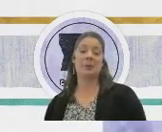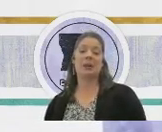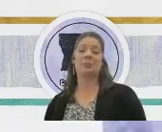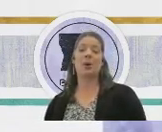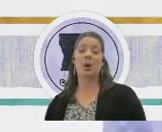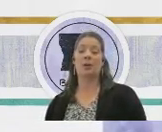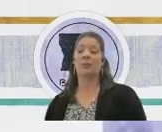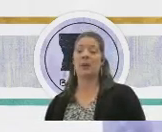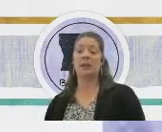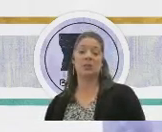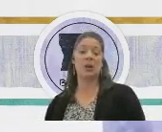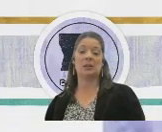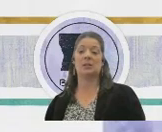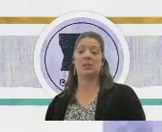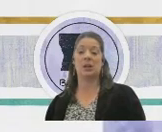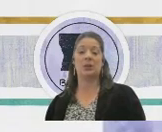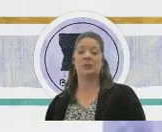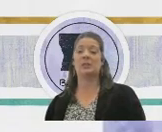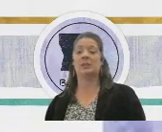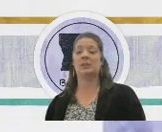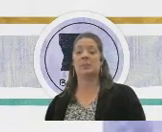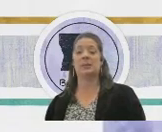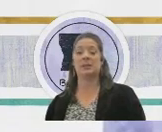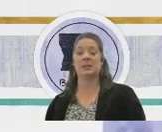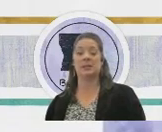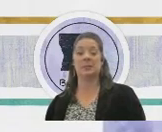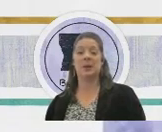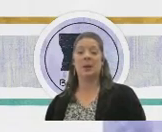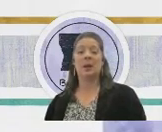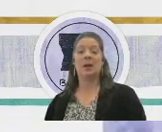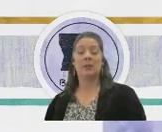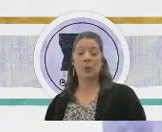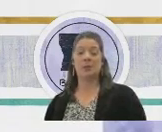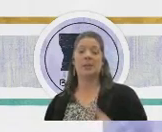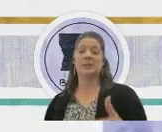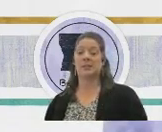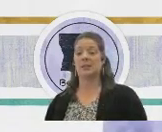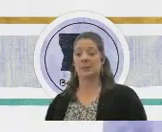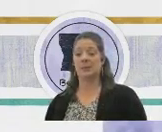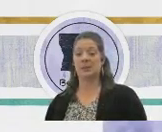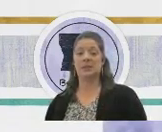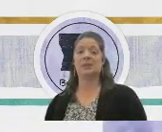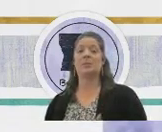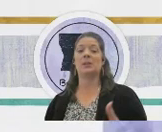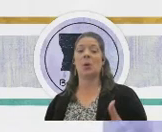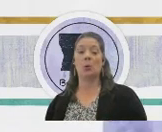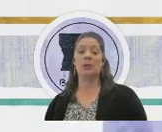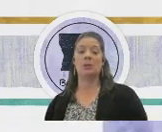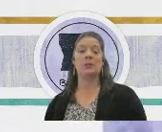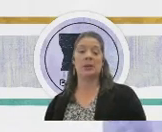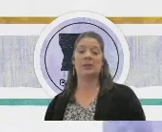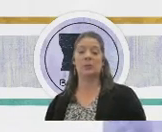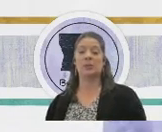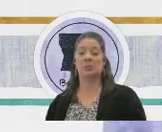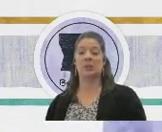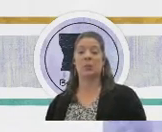to be separate and apart from any check that's done through the CCCBC system. Of course, that CCCBC system is only